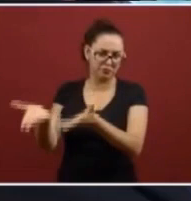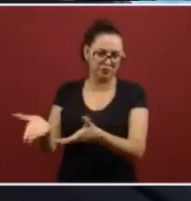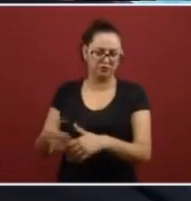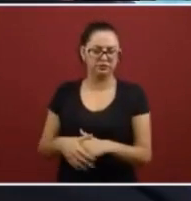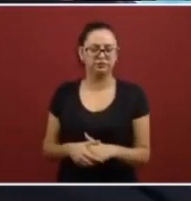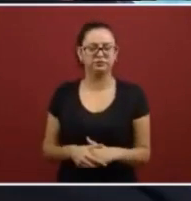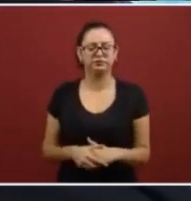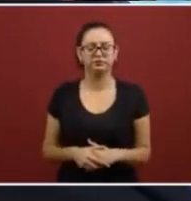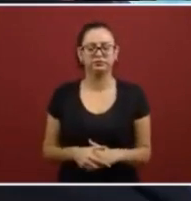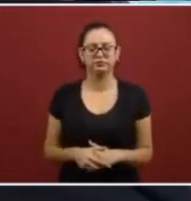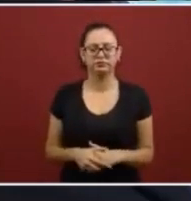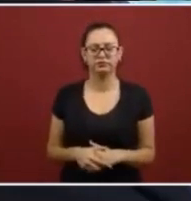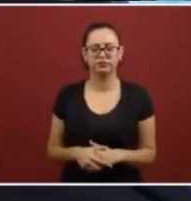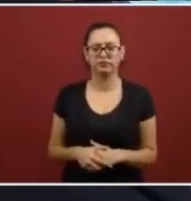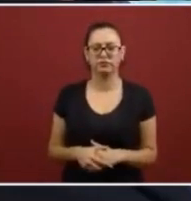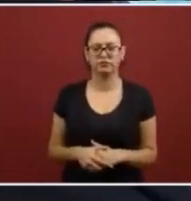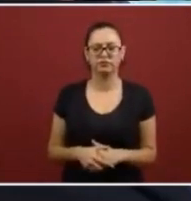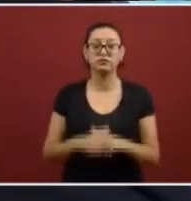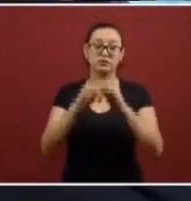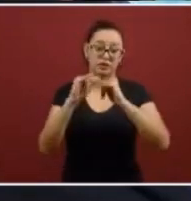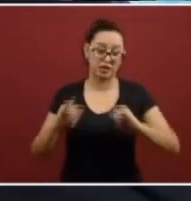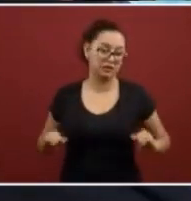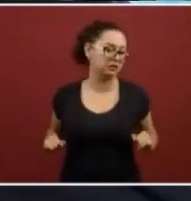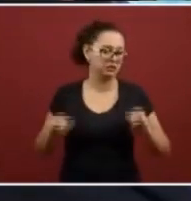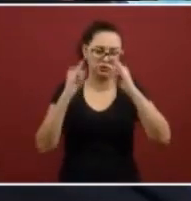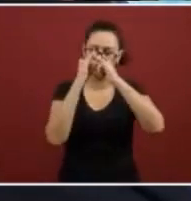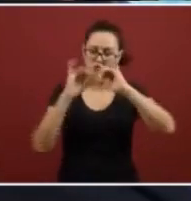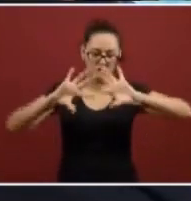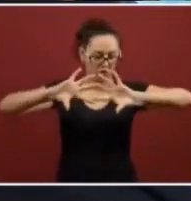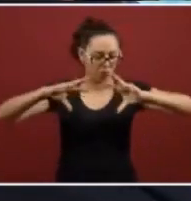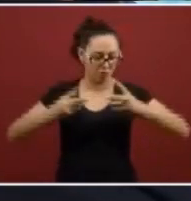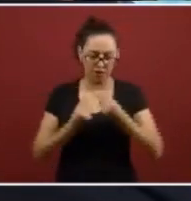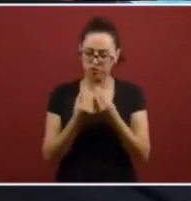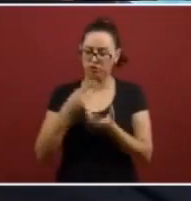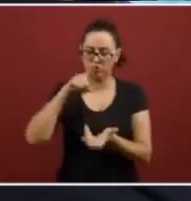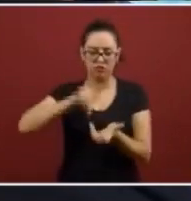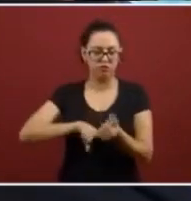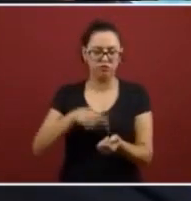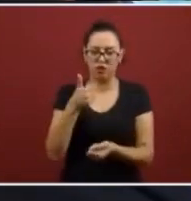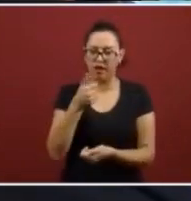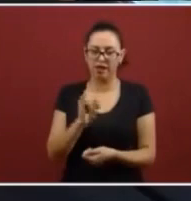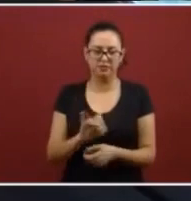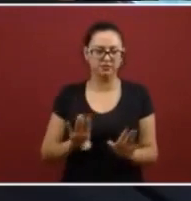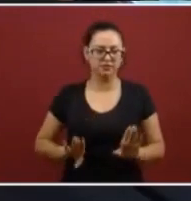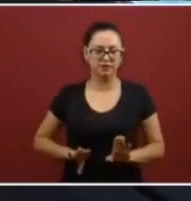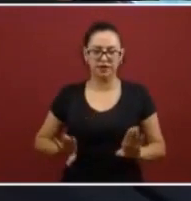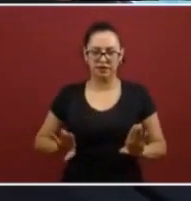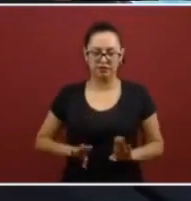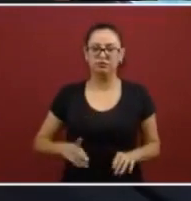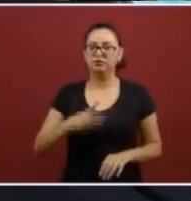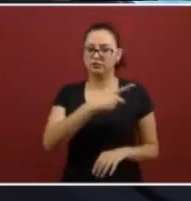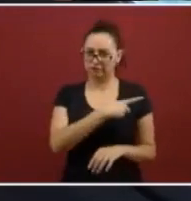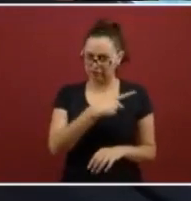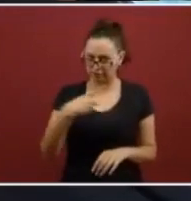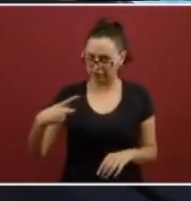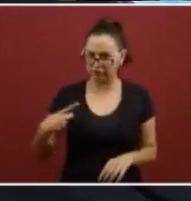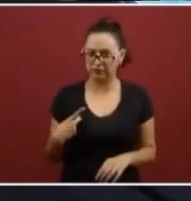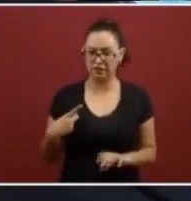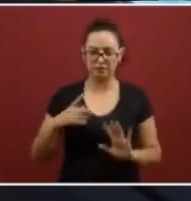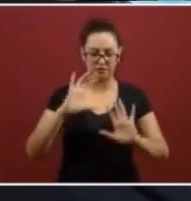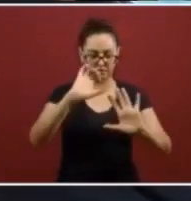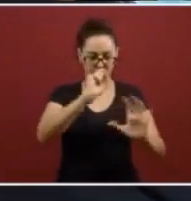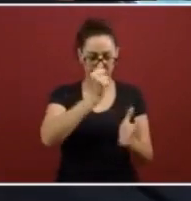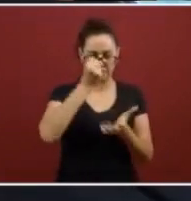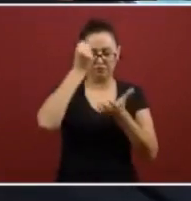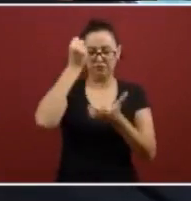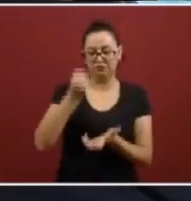de la estrategia global del Instituto para devolverle al pueblo So this robado, is within the y bajo strategy of que the ya estos global bienes ya no pasen strategy.